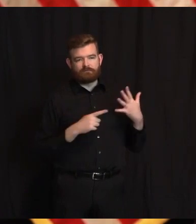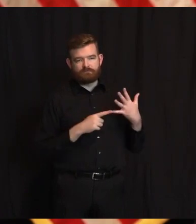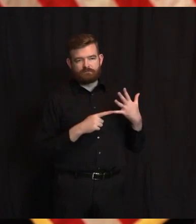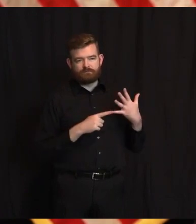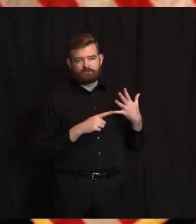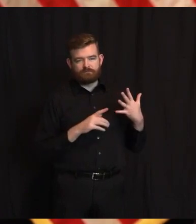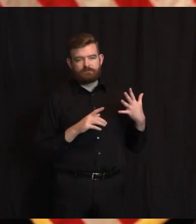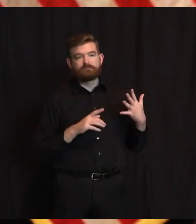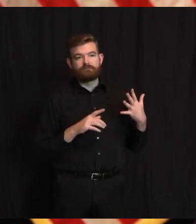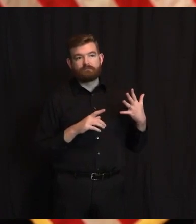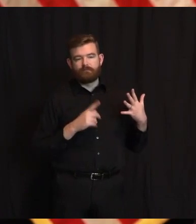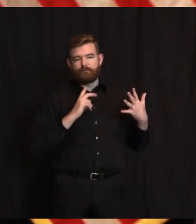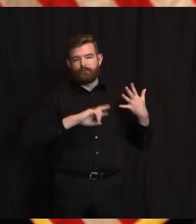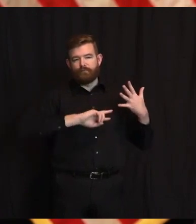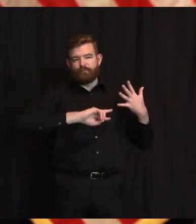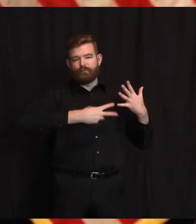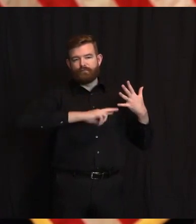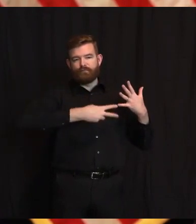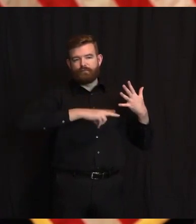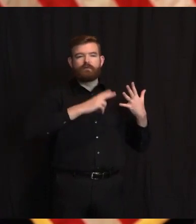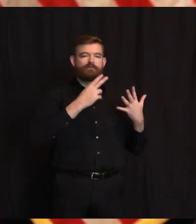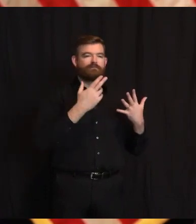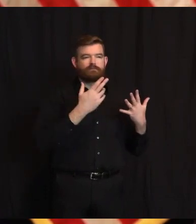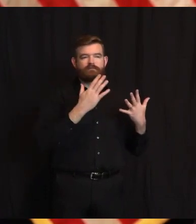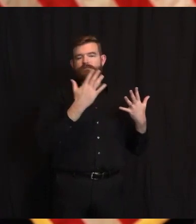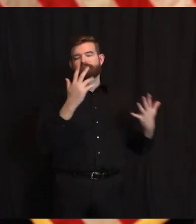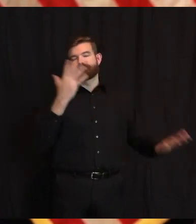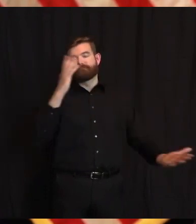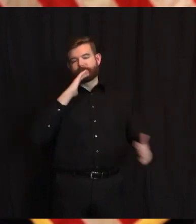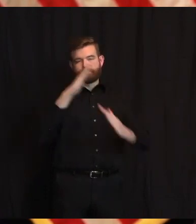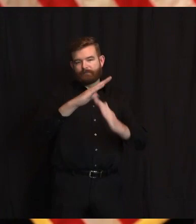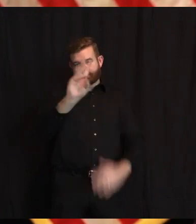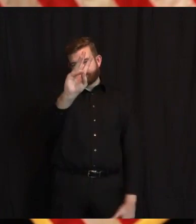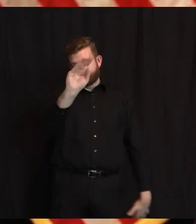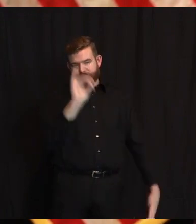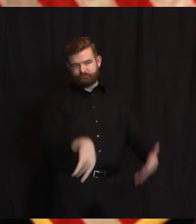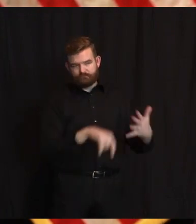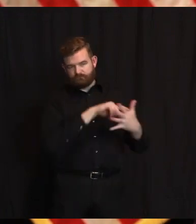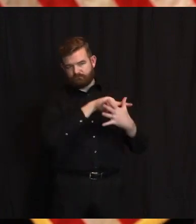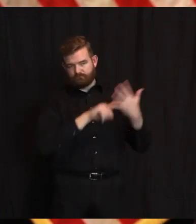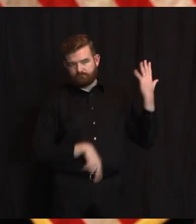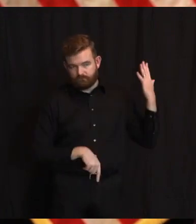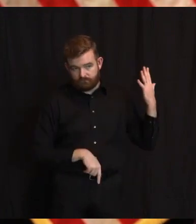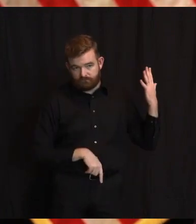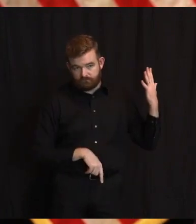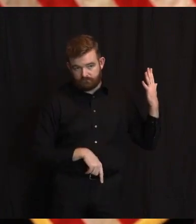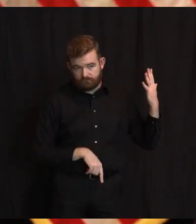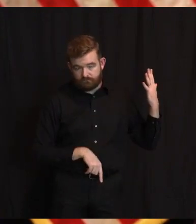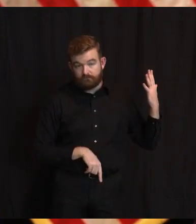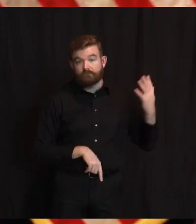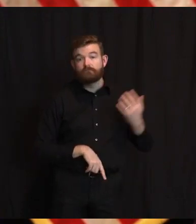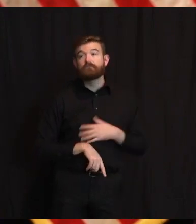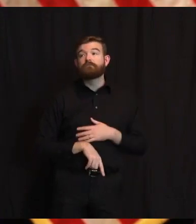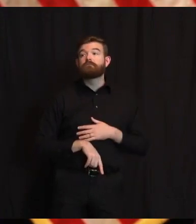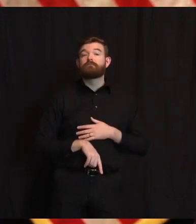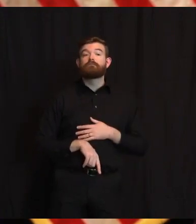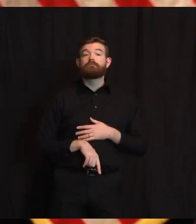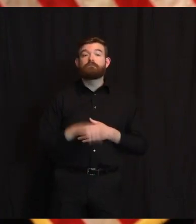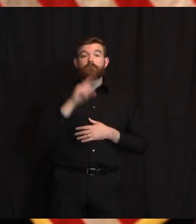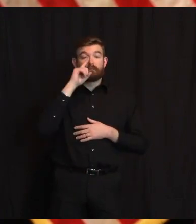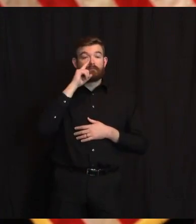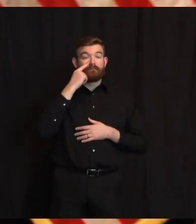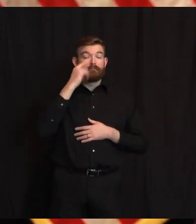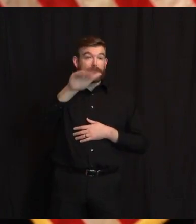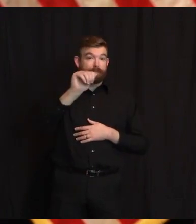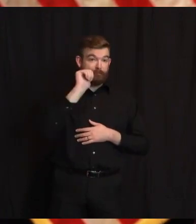6 counties. I meant to mention schedule, and Dan Bryan will correct me if I'm wrong. Tomorrow we will